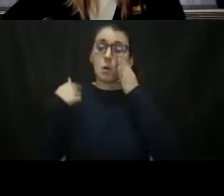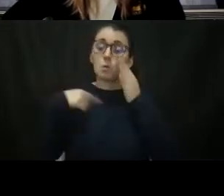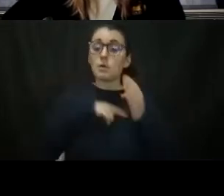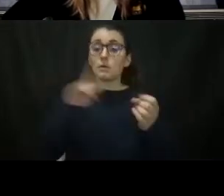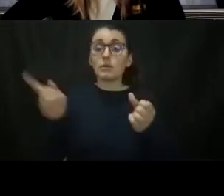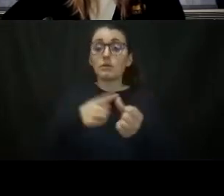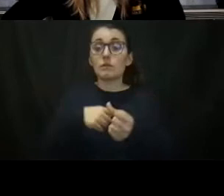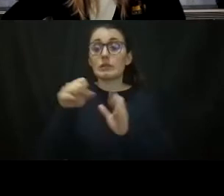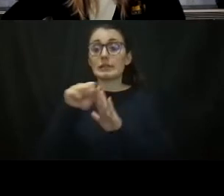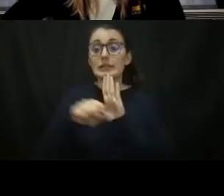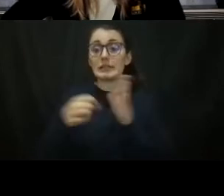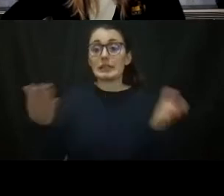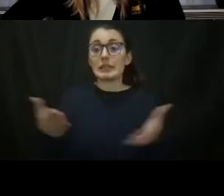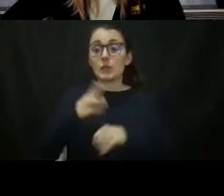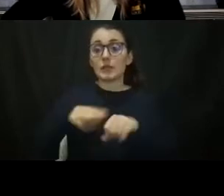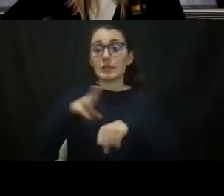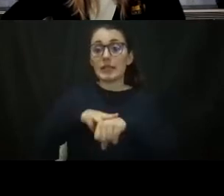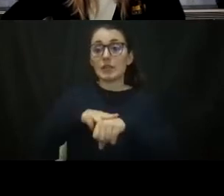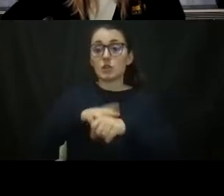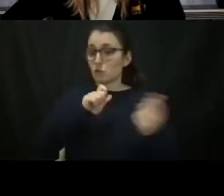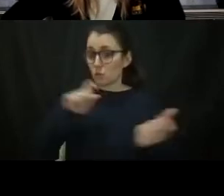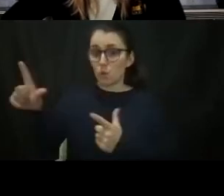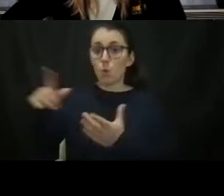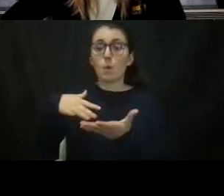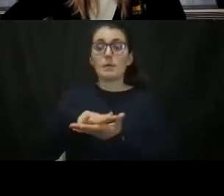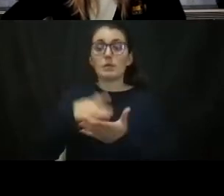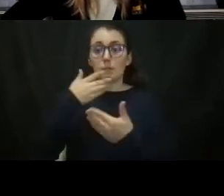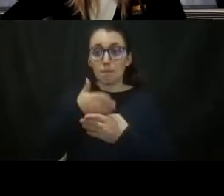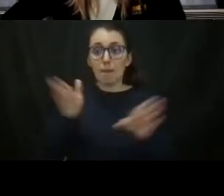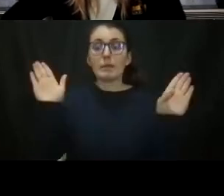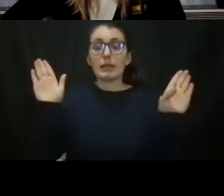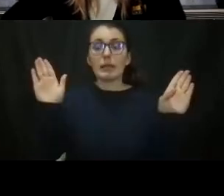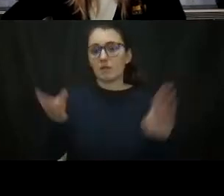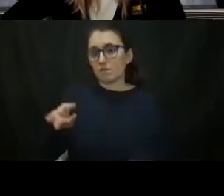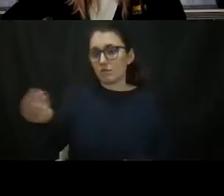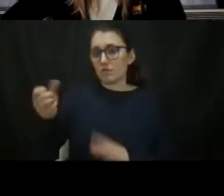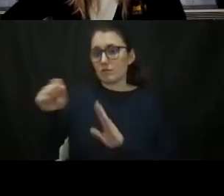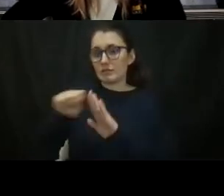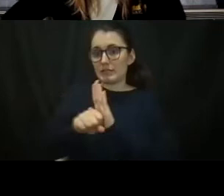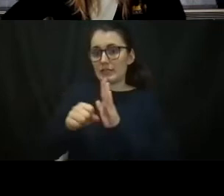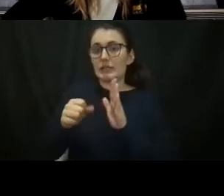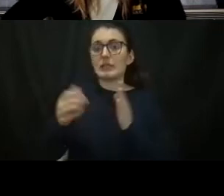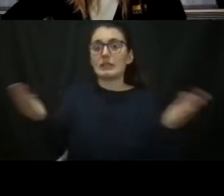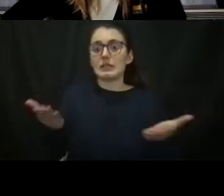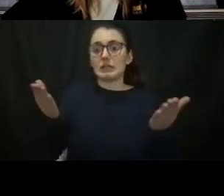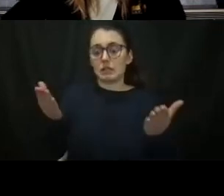in the nation to make all of our coastline public, and we're one of only a few states in the nation to have public beaches